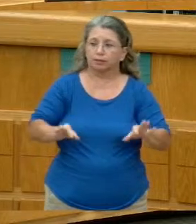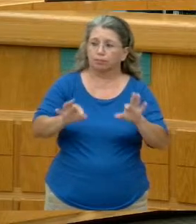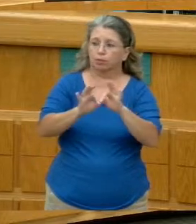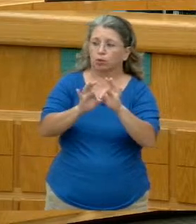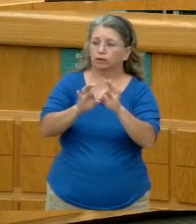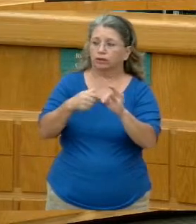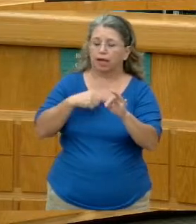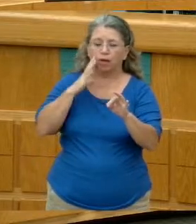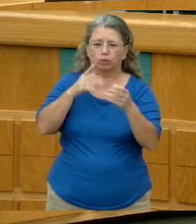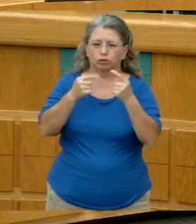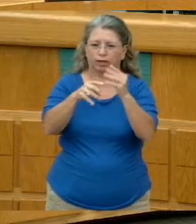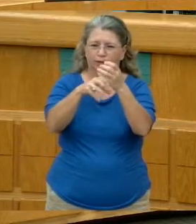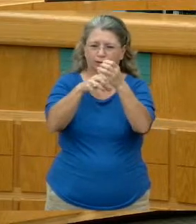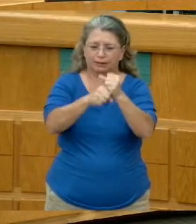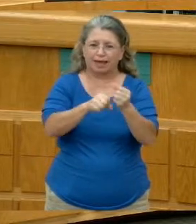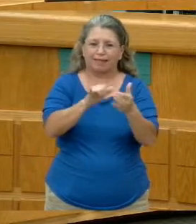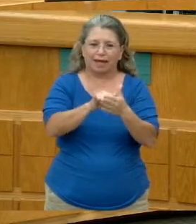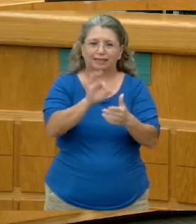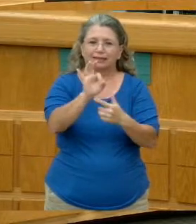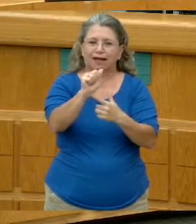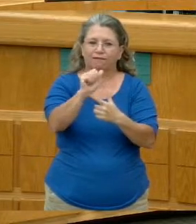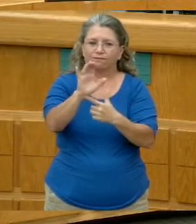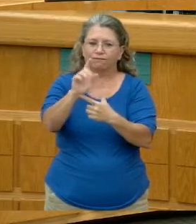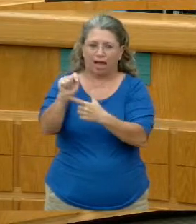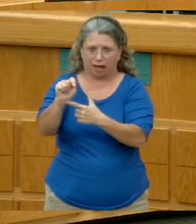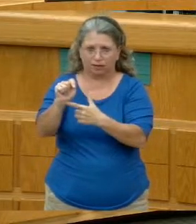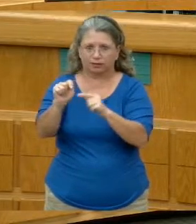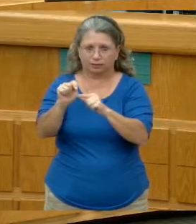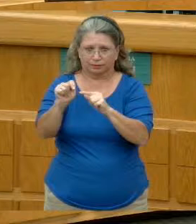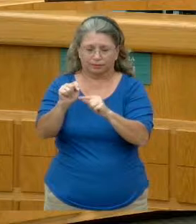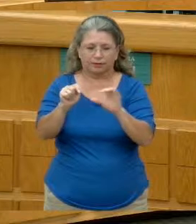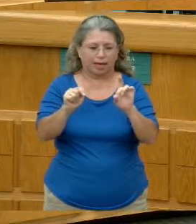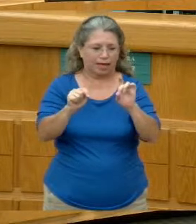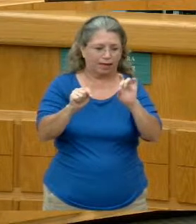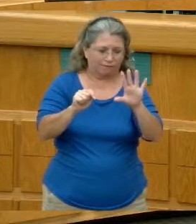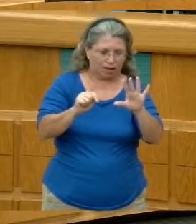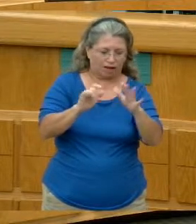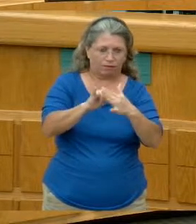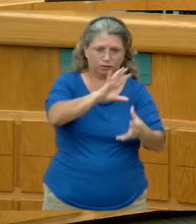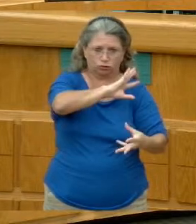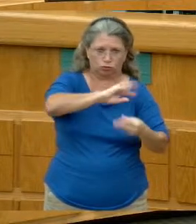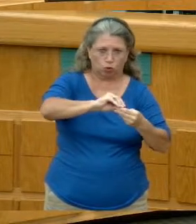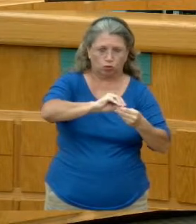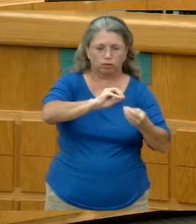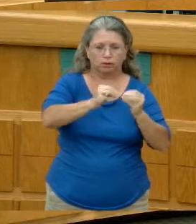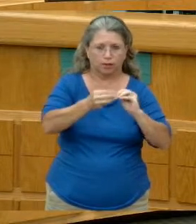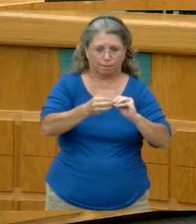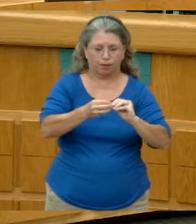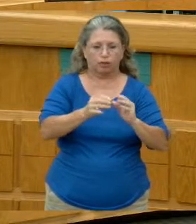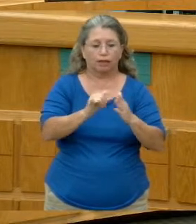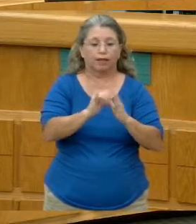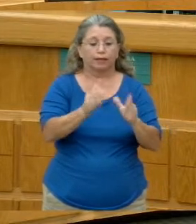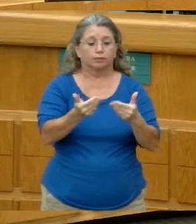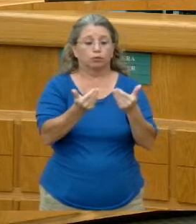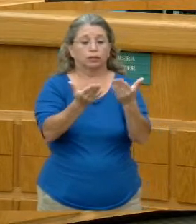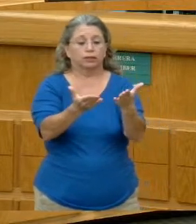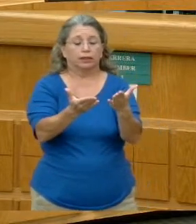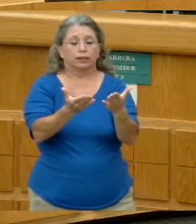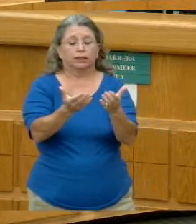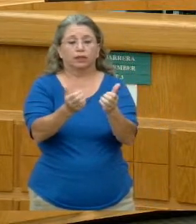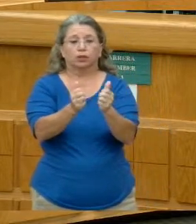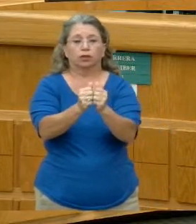try to do a synopsis. That's a factual number. 85 is a total cumulative number, and it's presented in the context of a